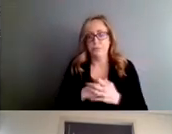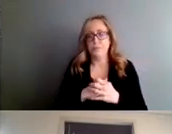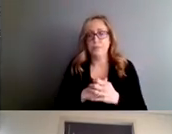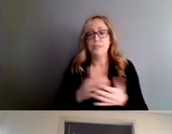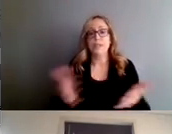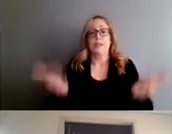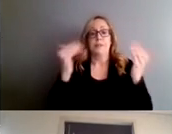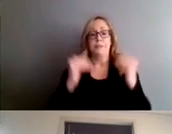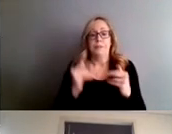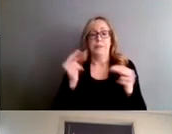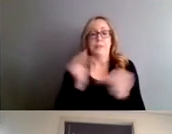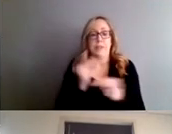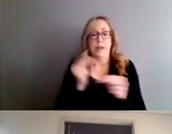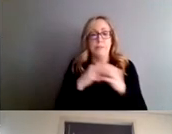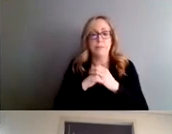Next slide, Jeffrey.